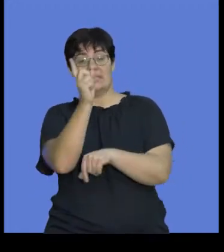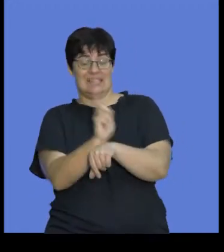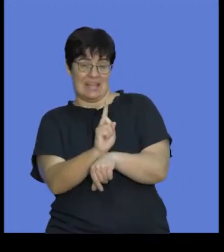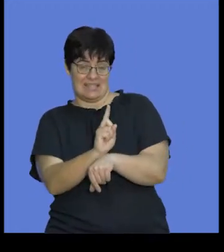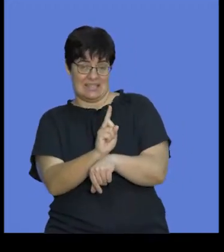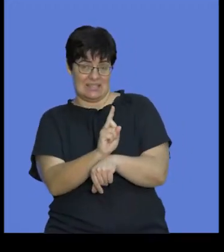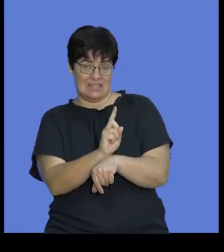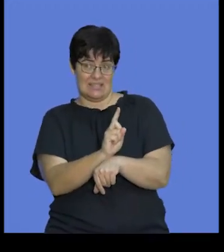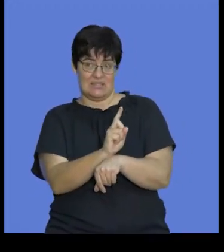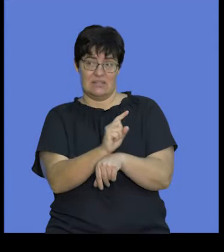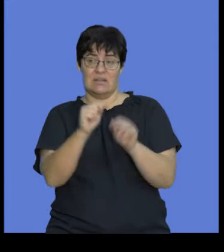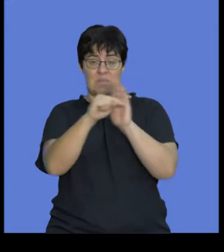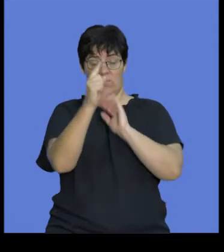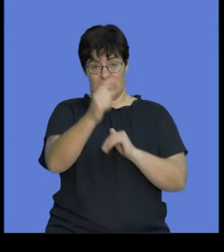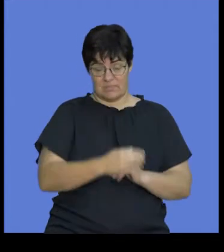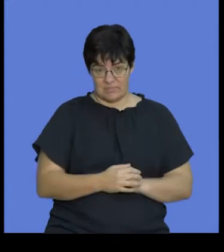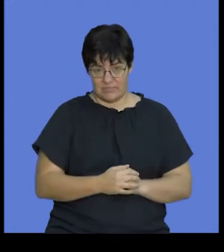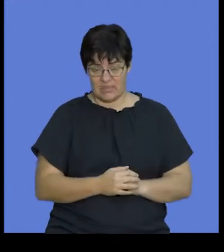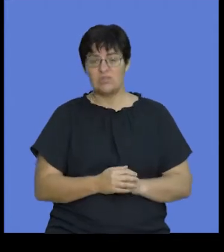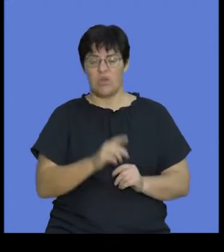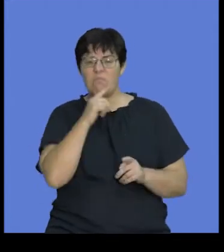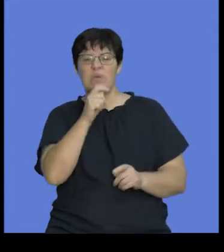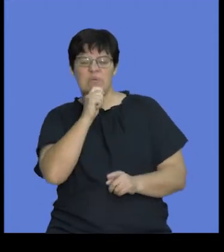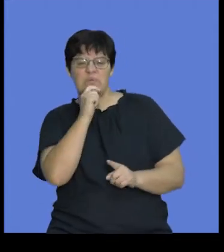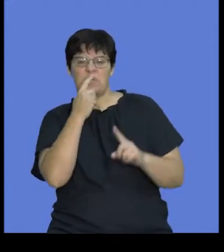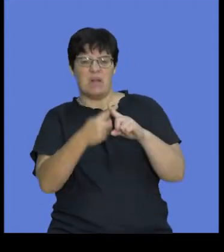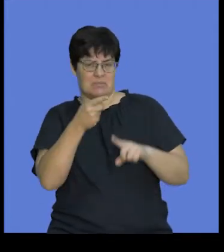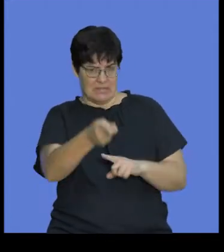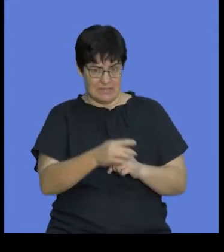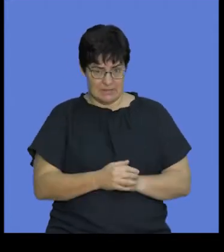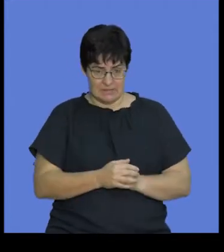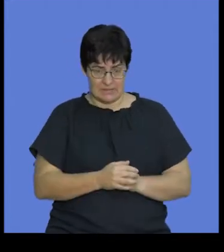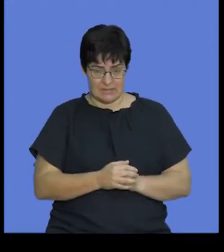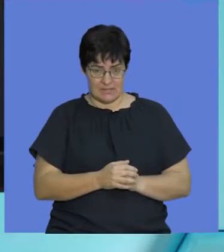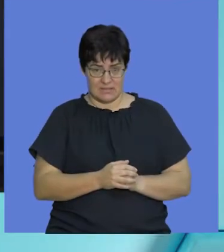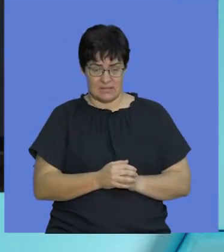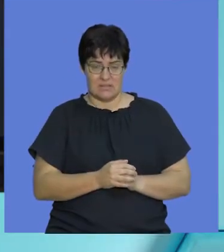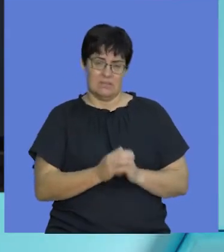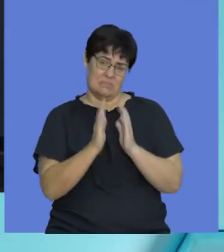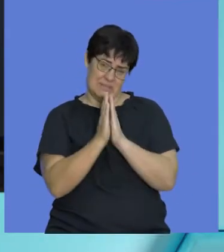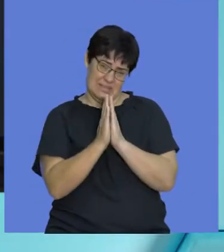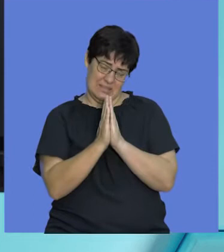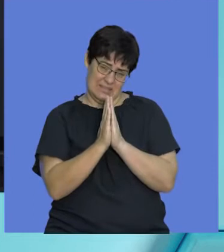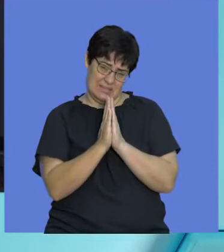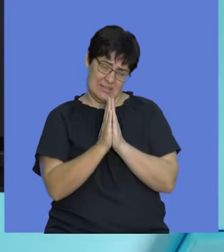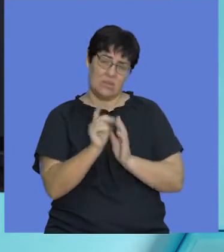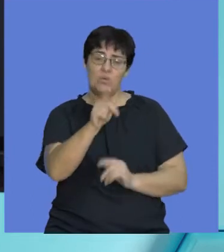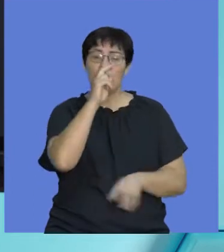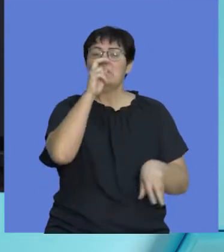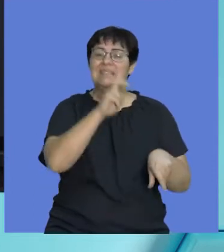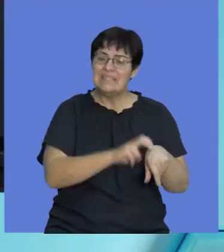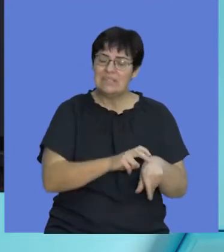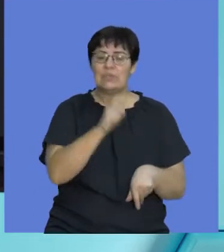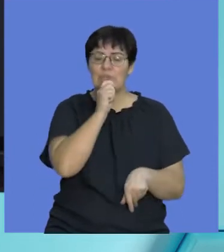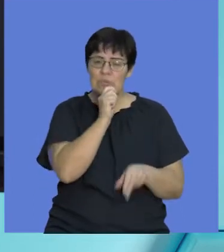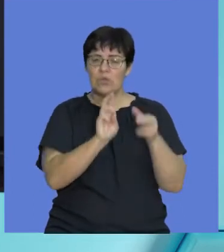it's got a unit that's made up of the units of the things we use to multiply it by. Okay? Please, you must use